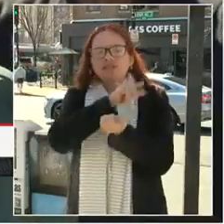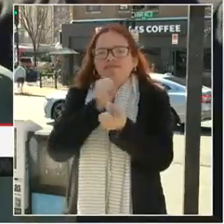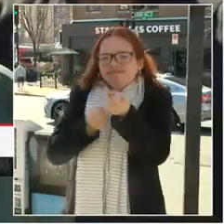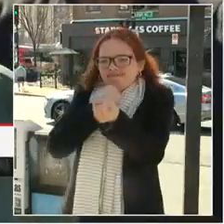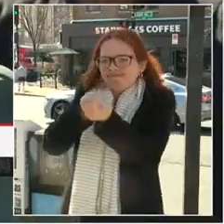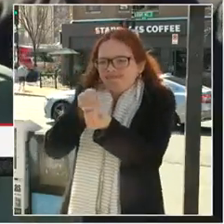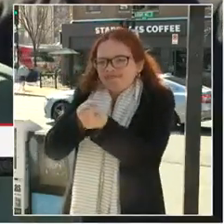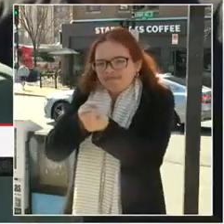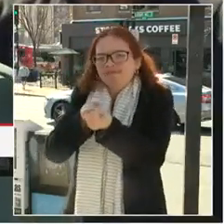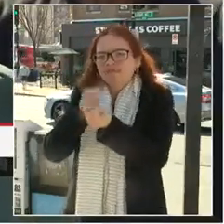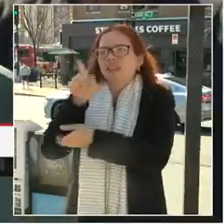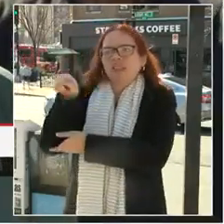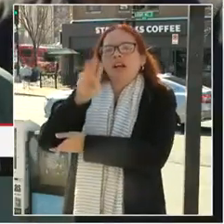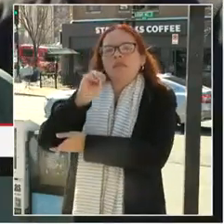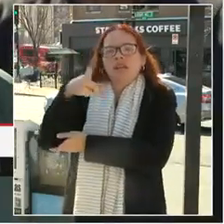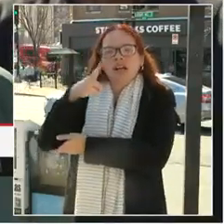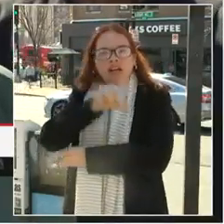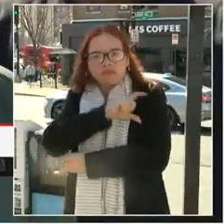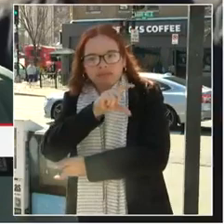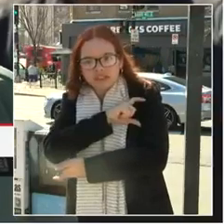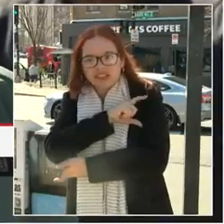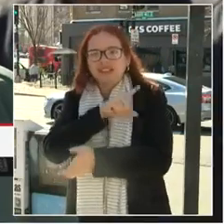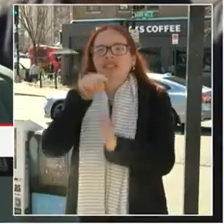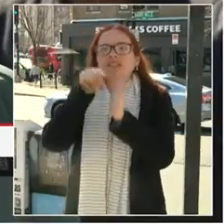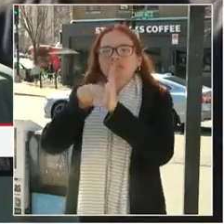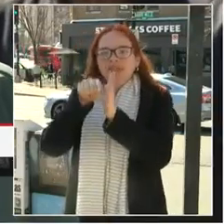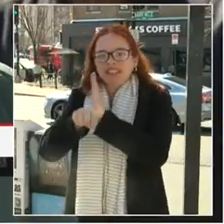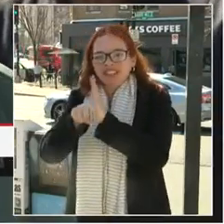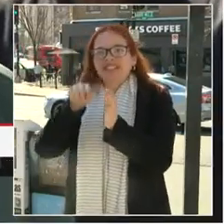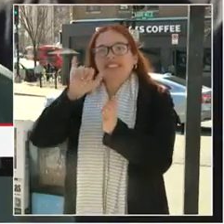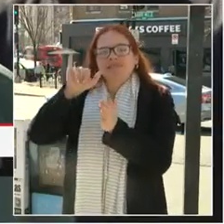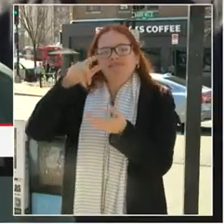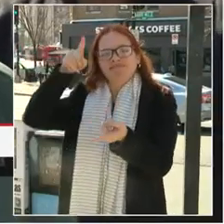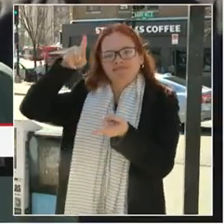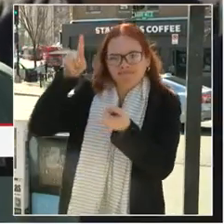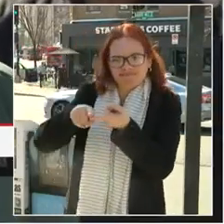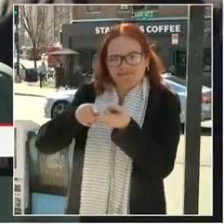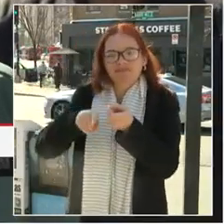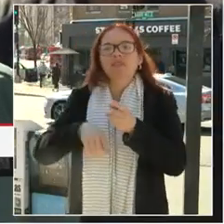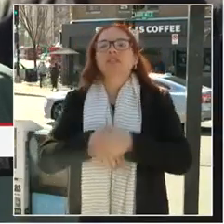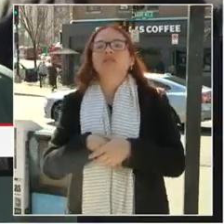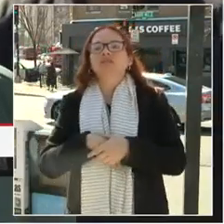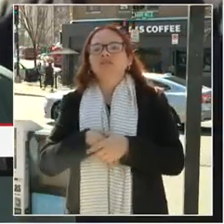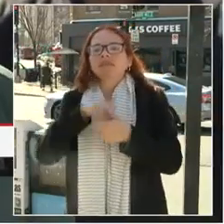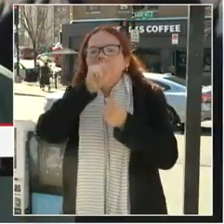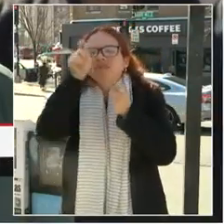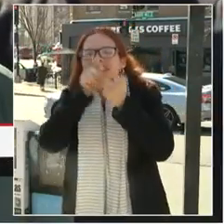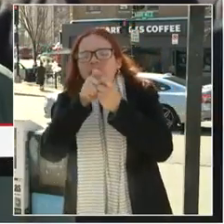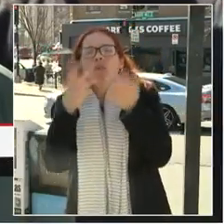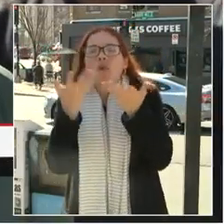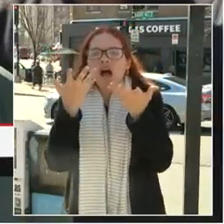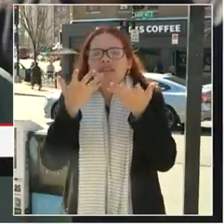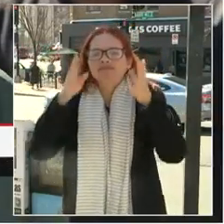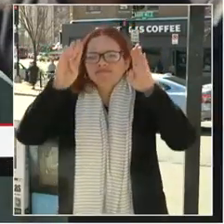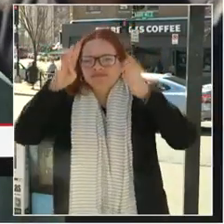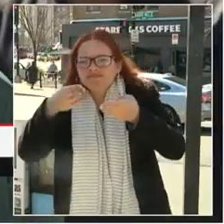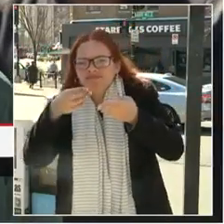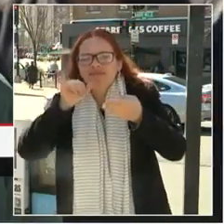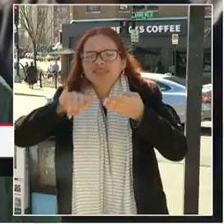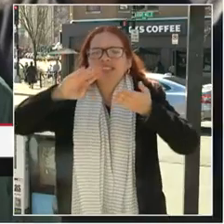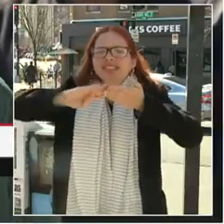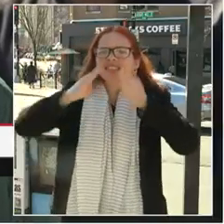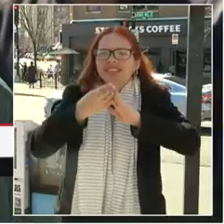MPD's homicide reduction initiative and focuses specifically in parts of our city that have the